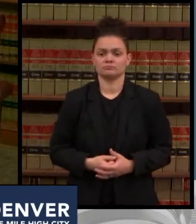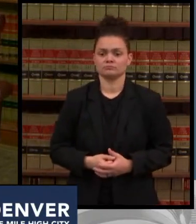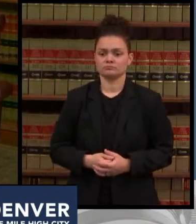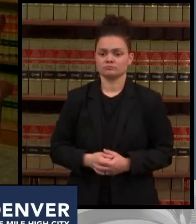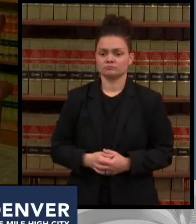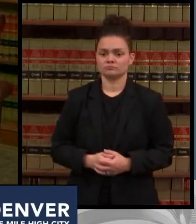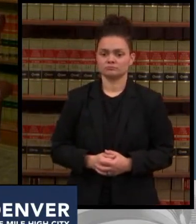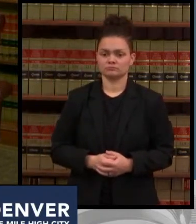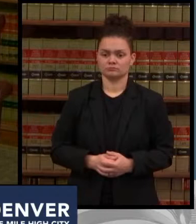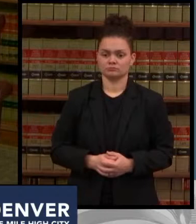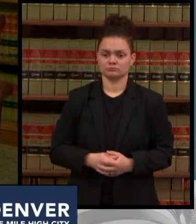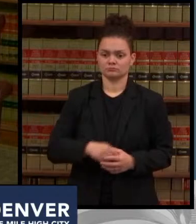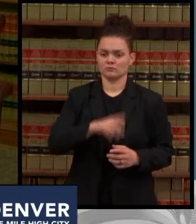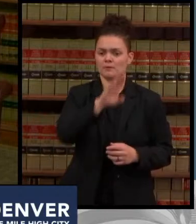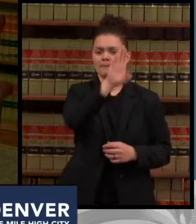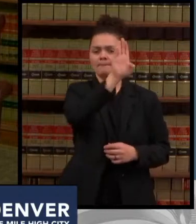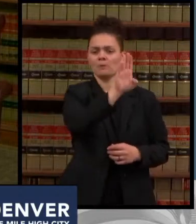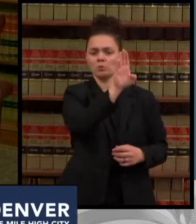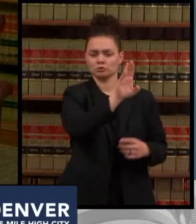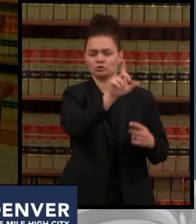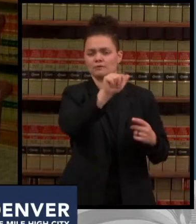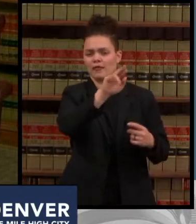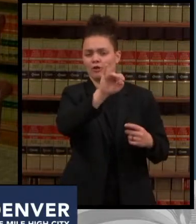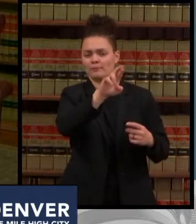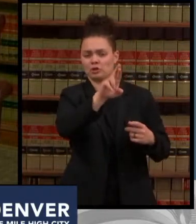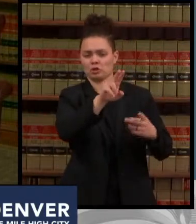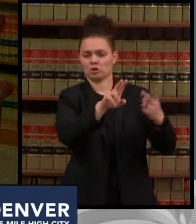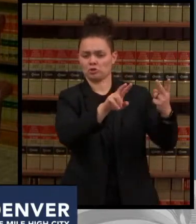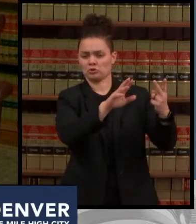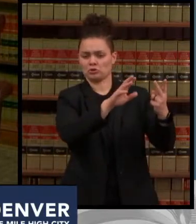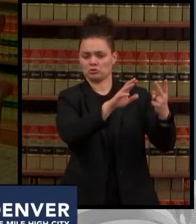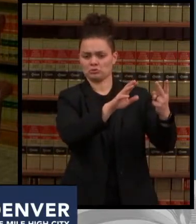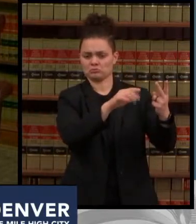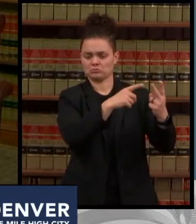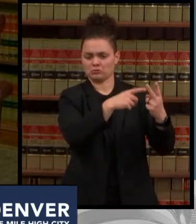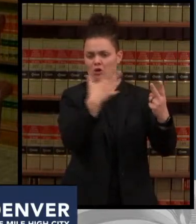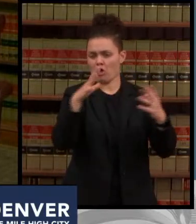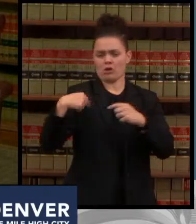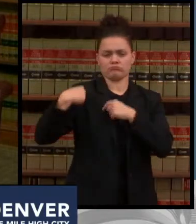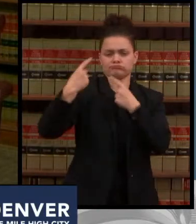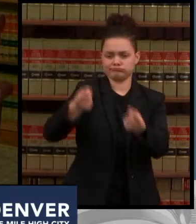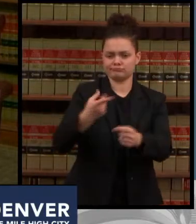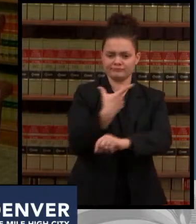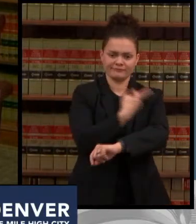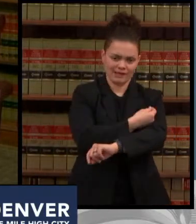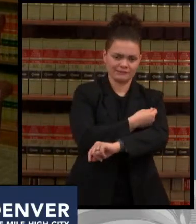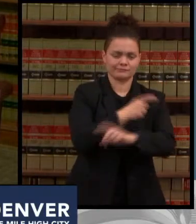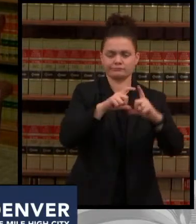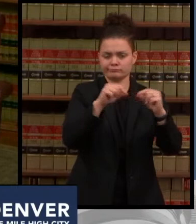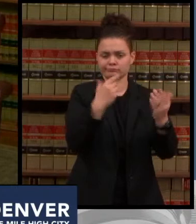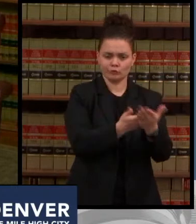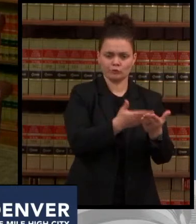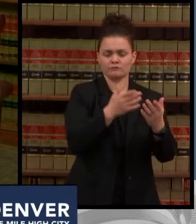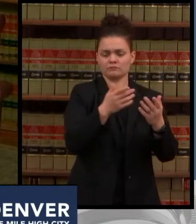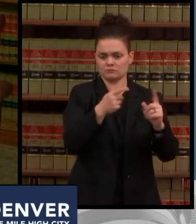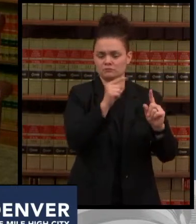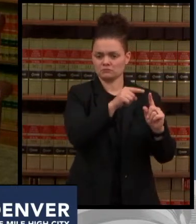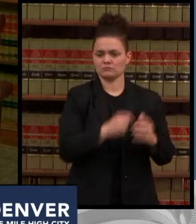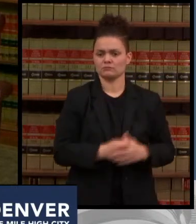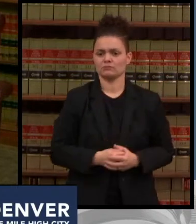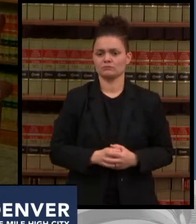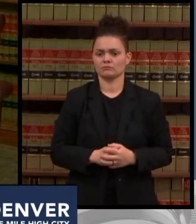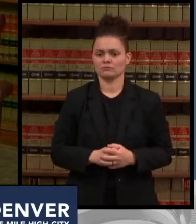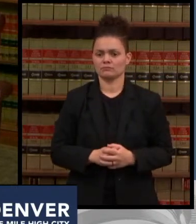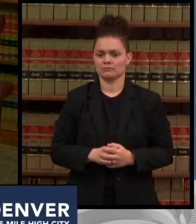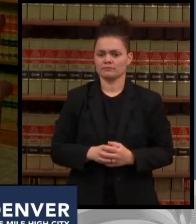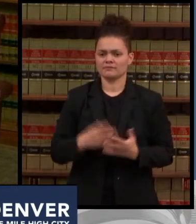counties, who put their mask mandates into place a little earlier in the fall, I think a lot of people are just wondering why